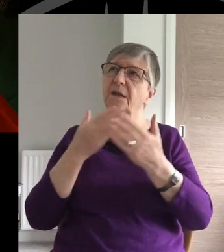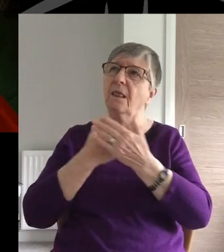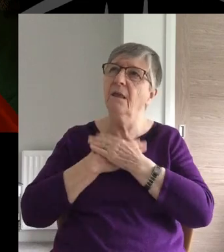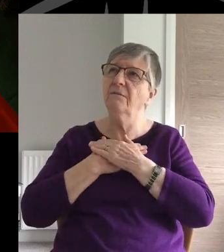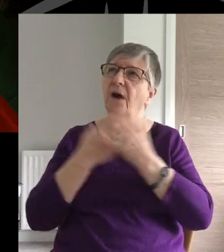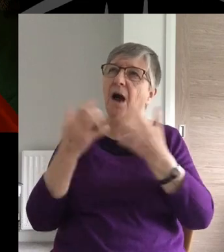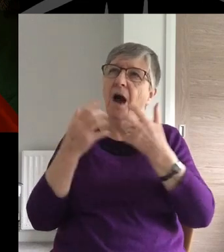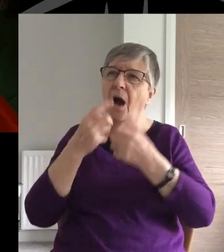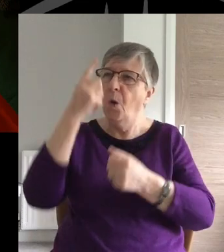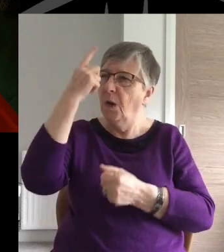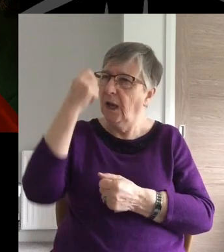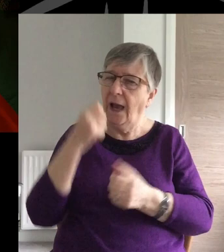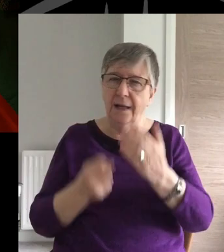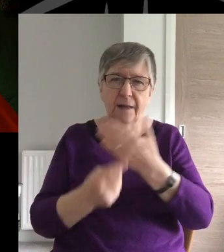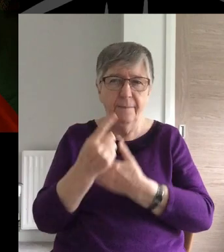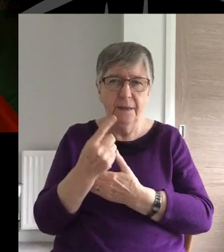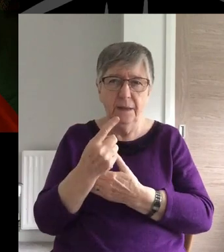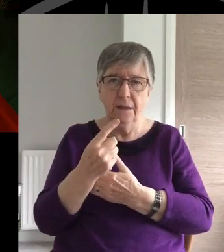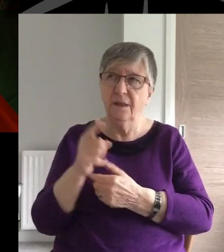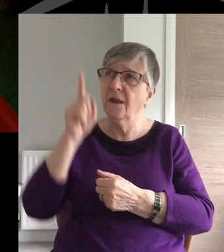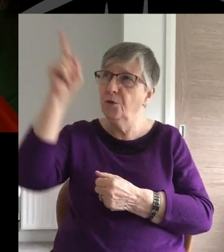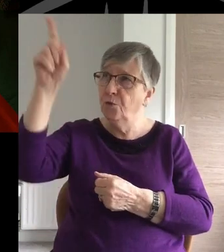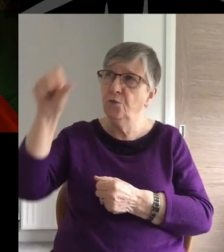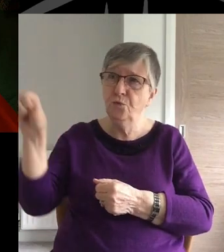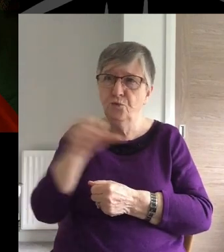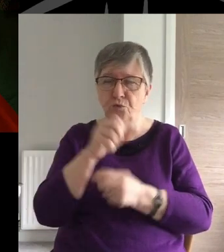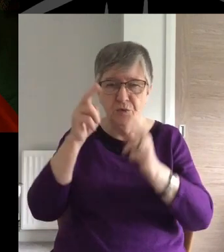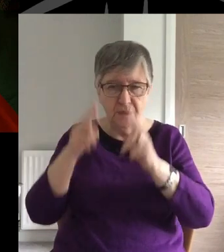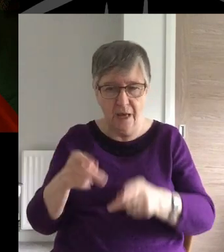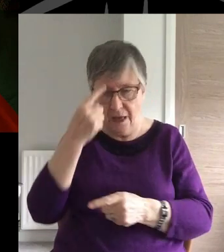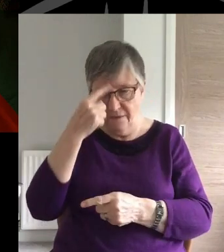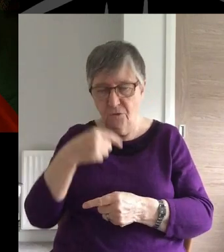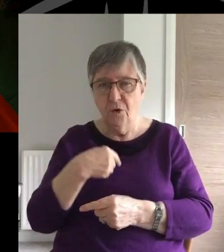Amazing love, how can it be that thou, my God, should die for me?